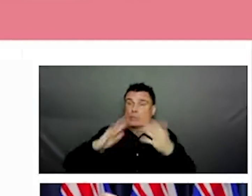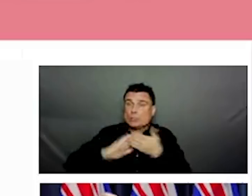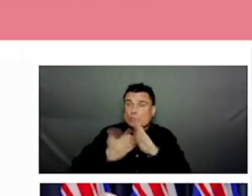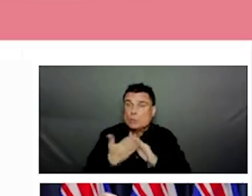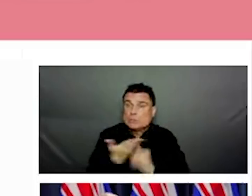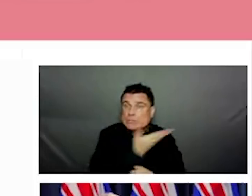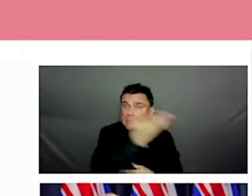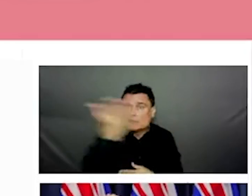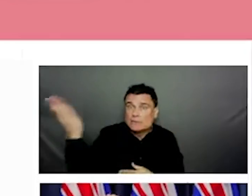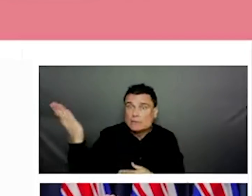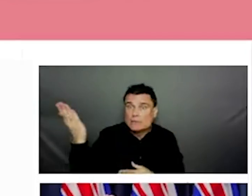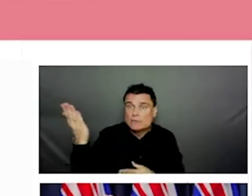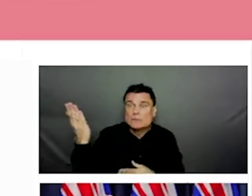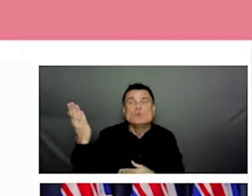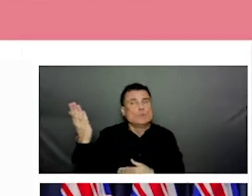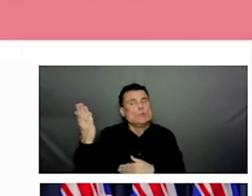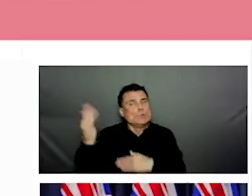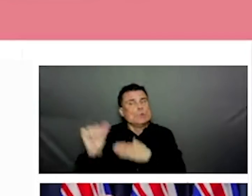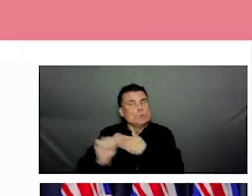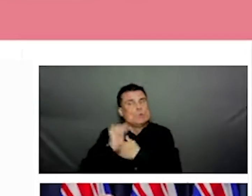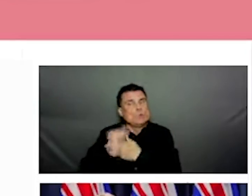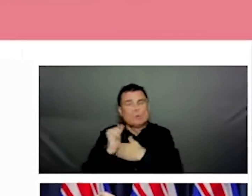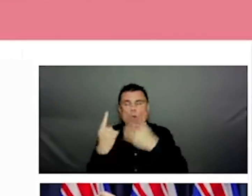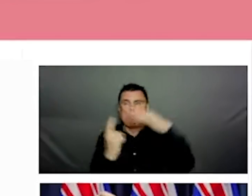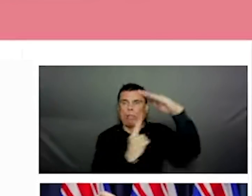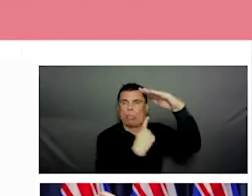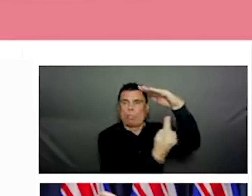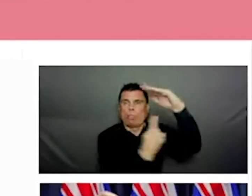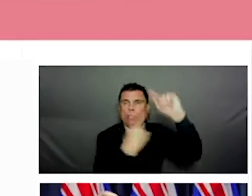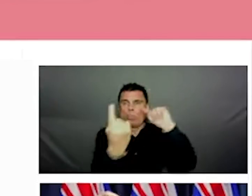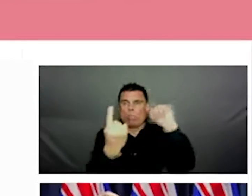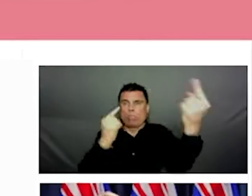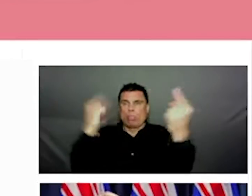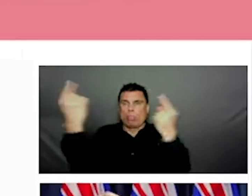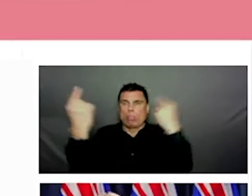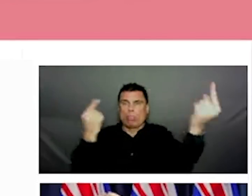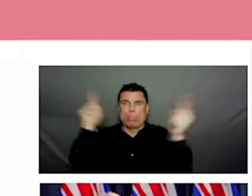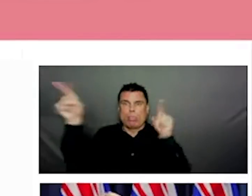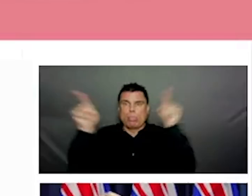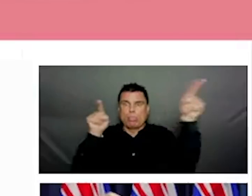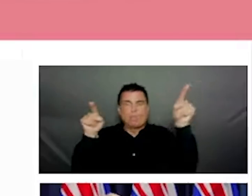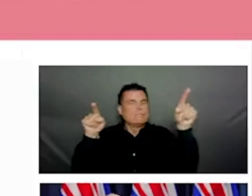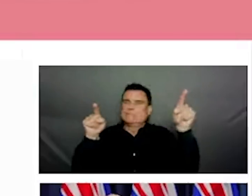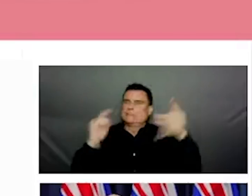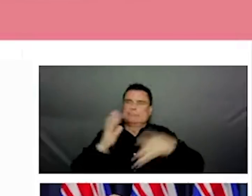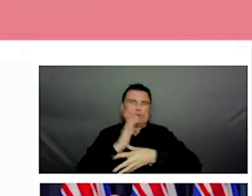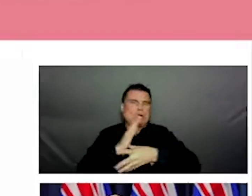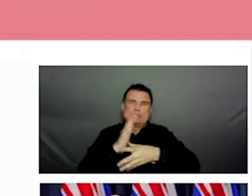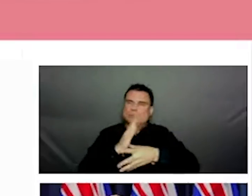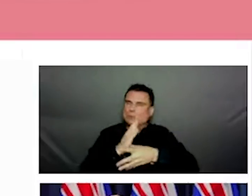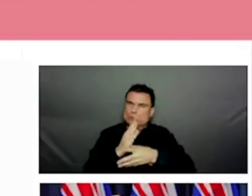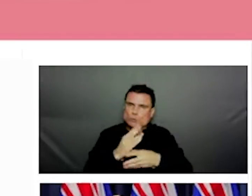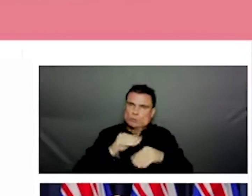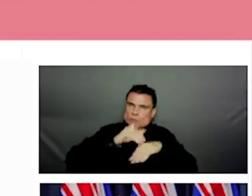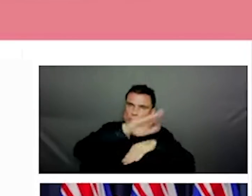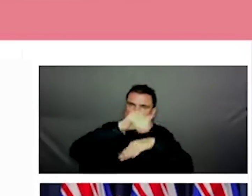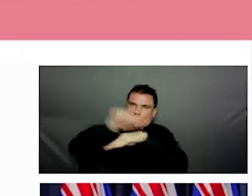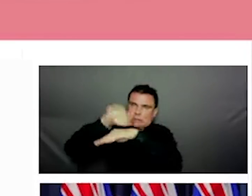communities. As well, we know the access to care is much more challenging, particularly as we're heading into winter